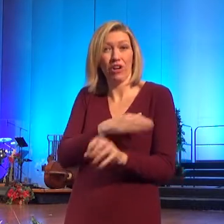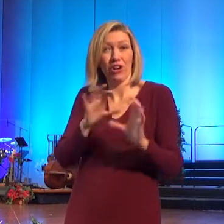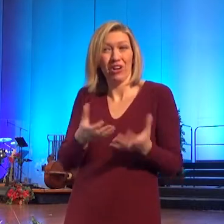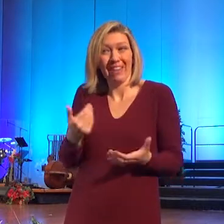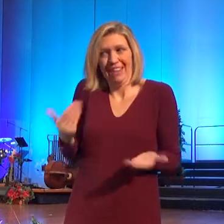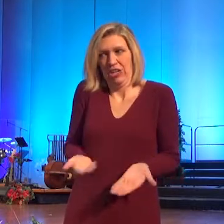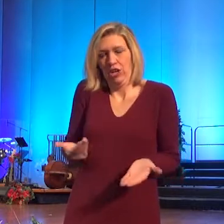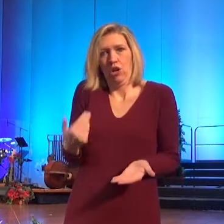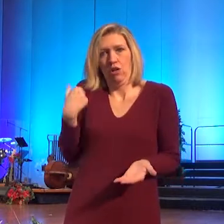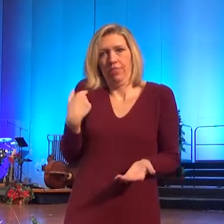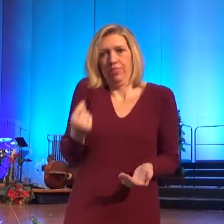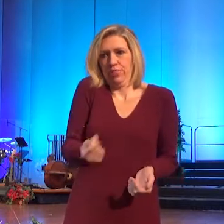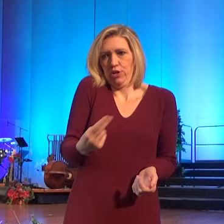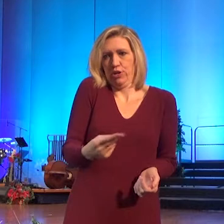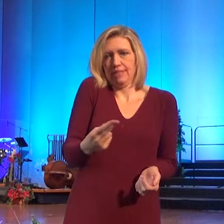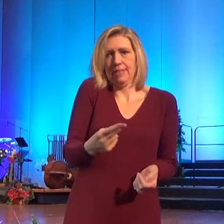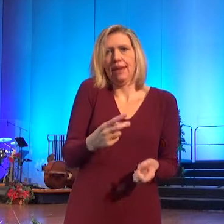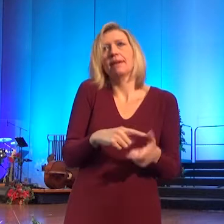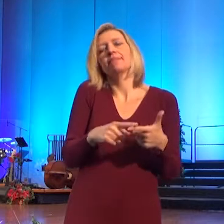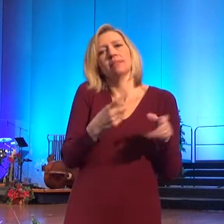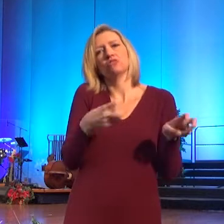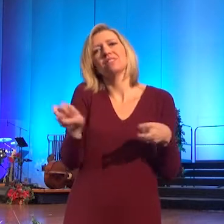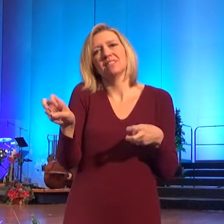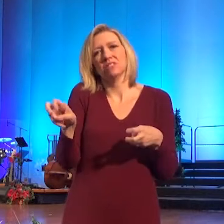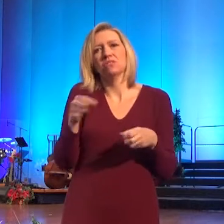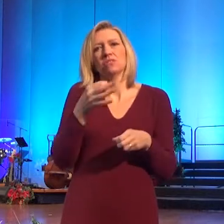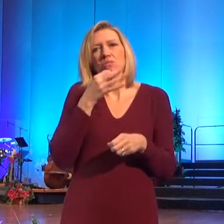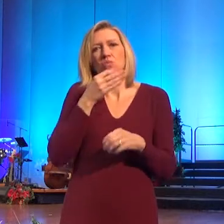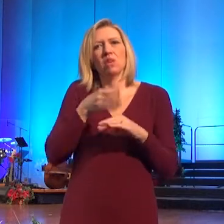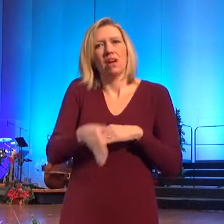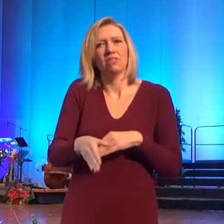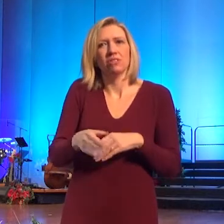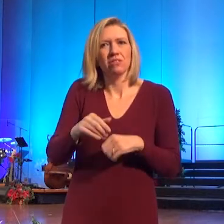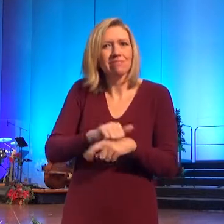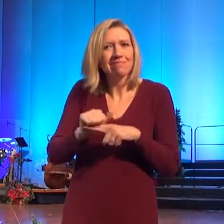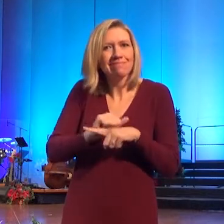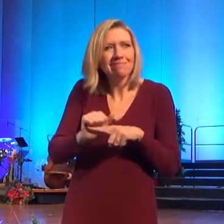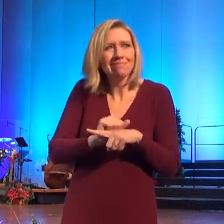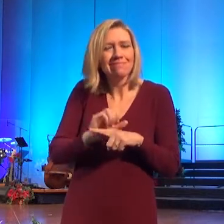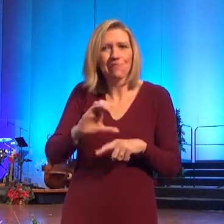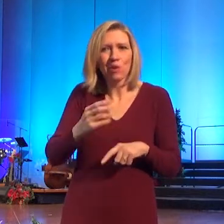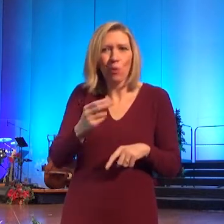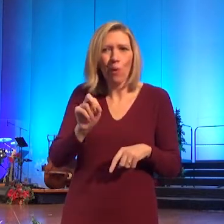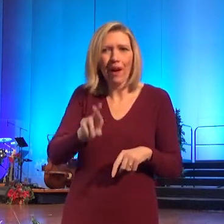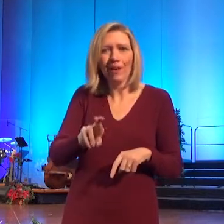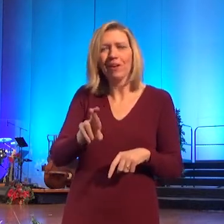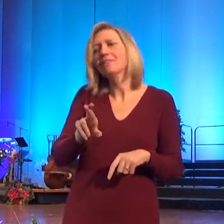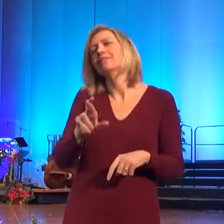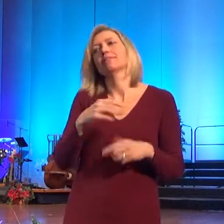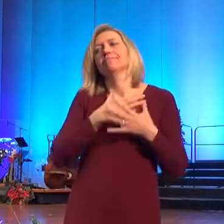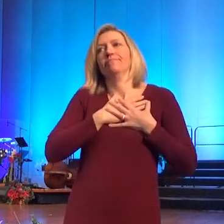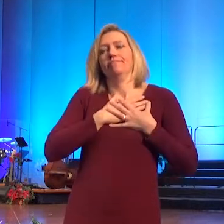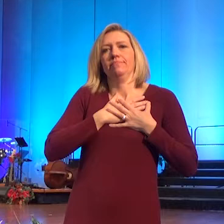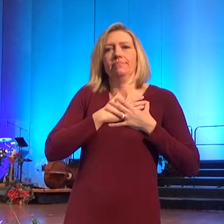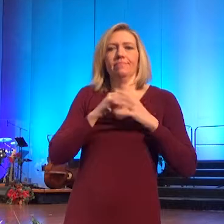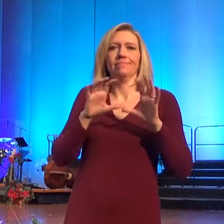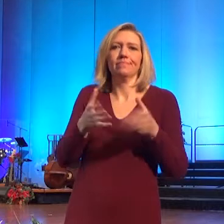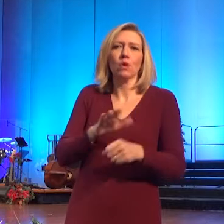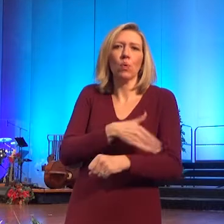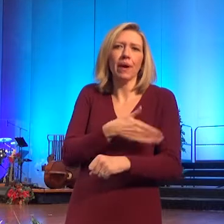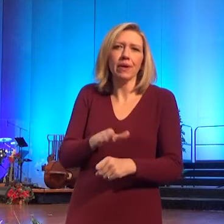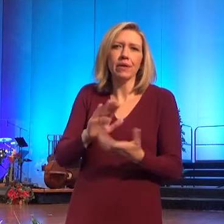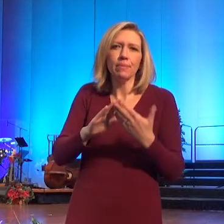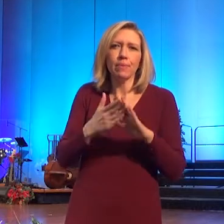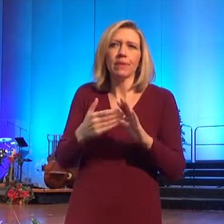on Thursday and made her transition soon after. Our hearts go out to that community, and just especially our choir community. We love and uphold you and just send